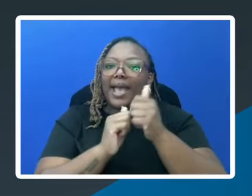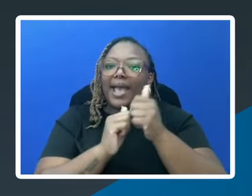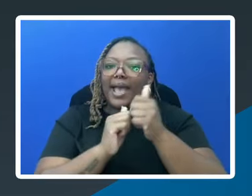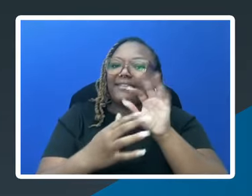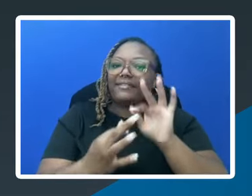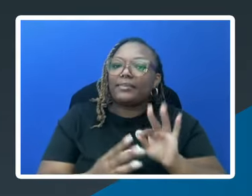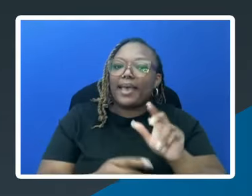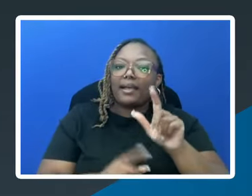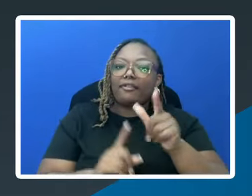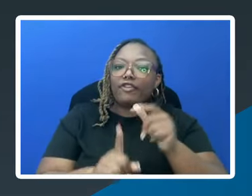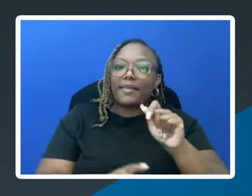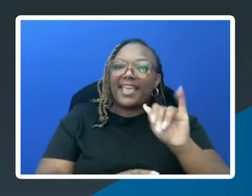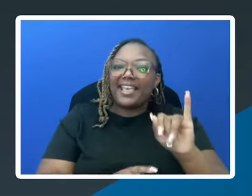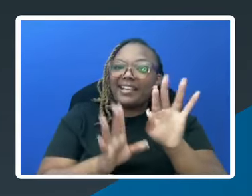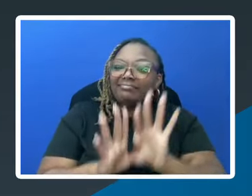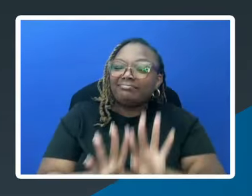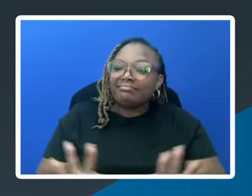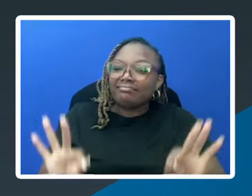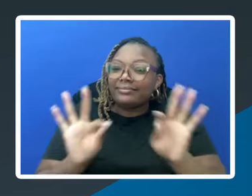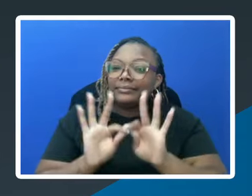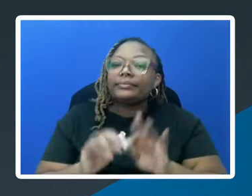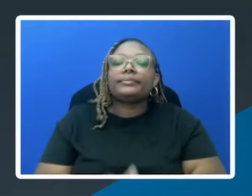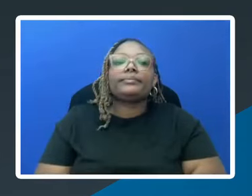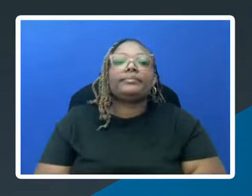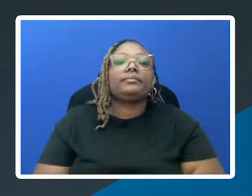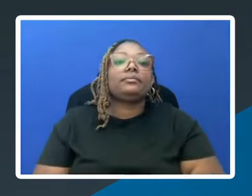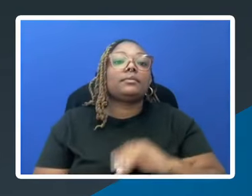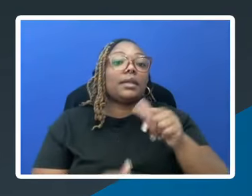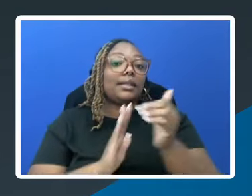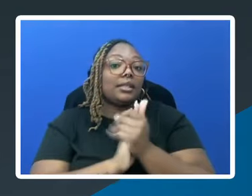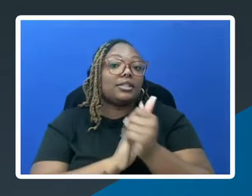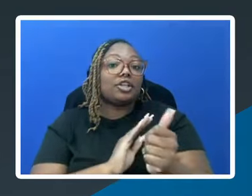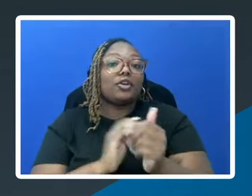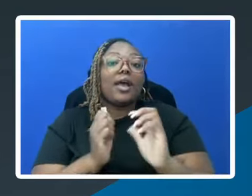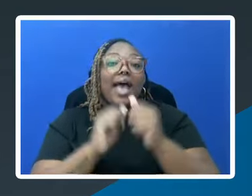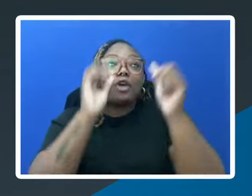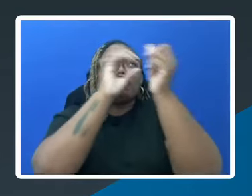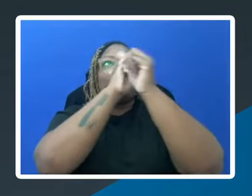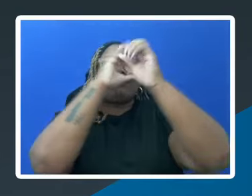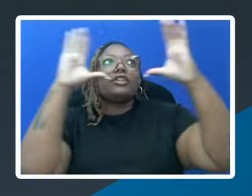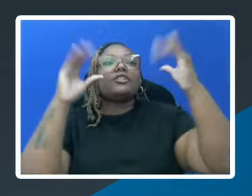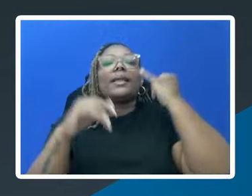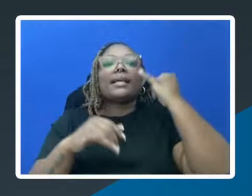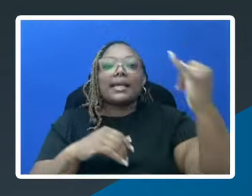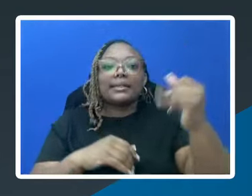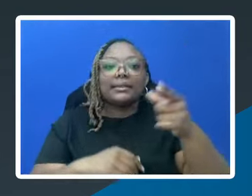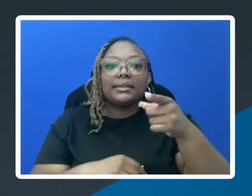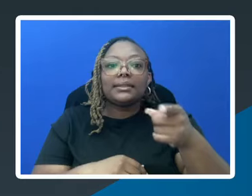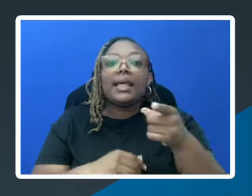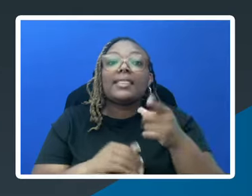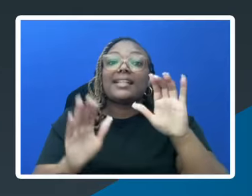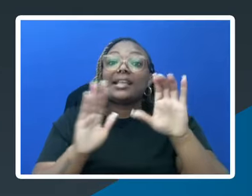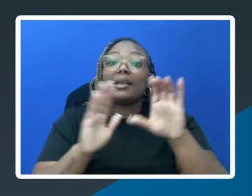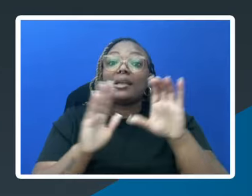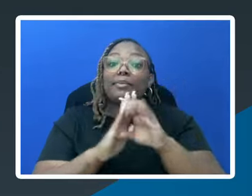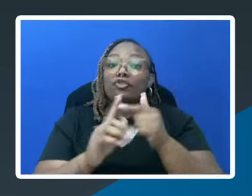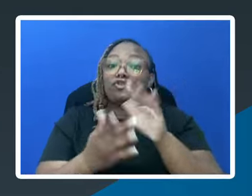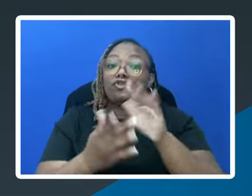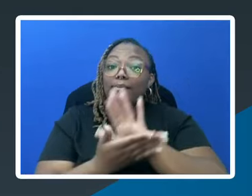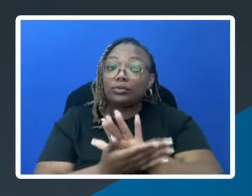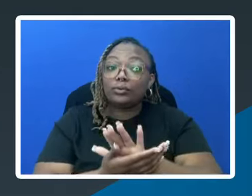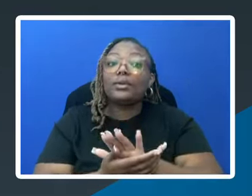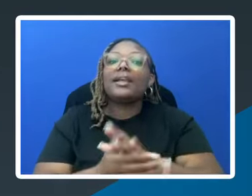important. Another skill is knowing how to visualize ideas. This is an image from a school, and these were kids that were working with their